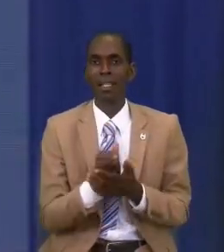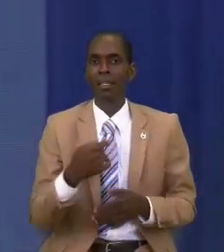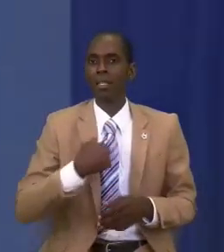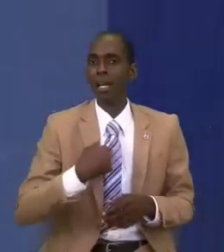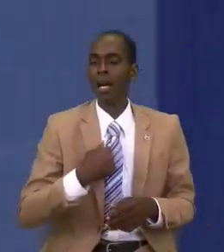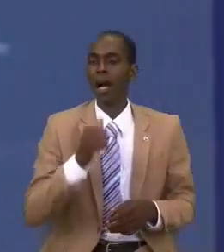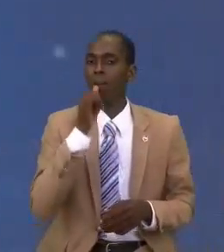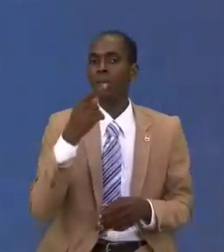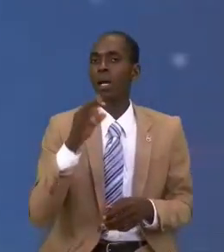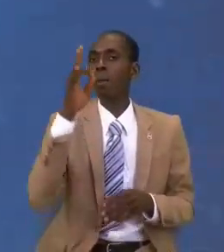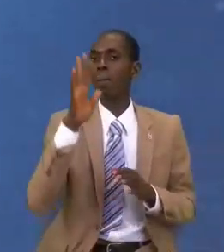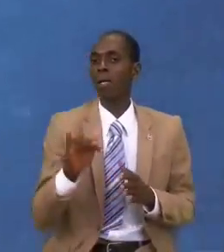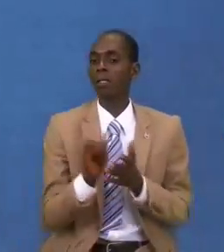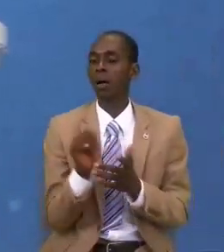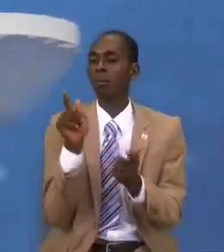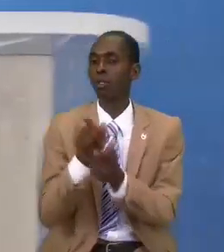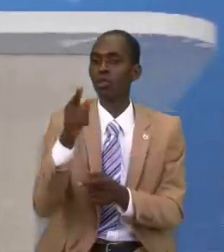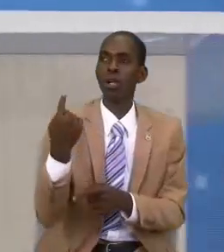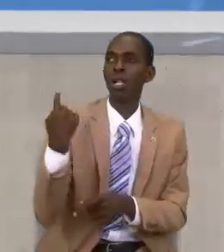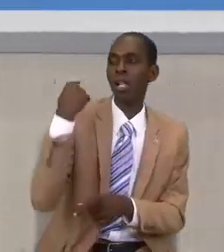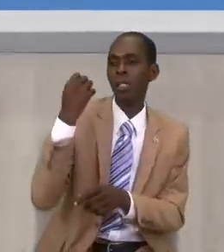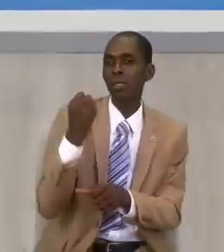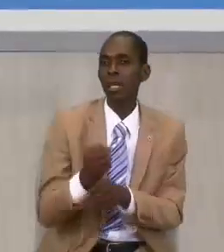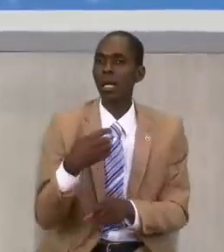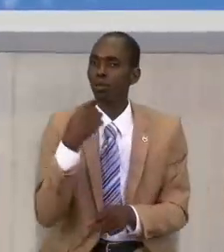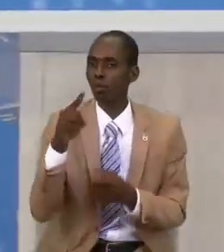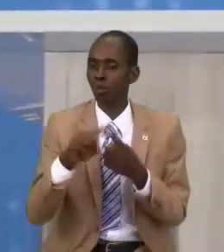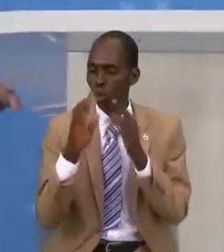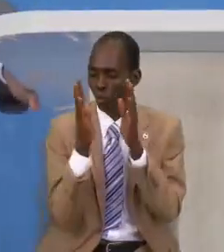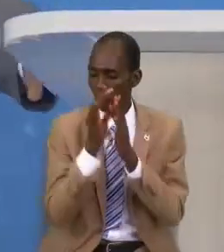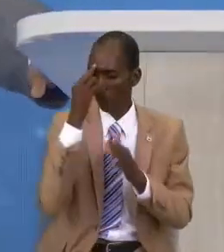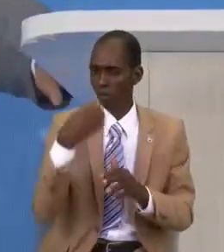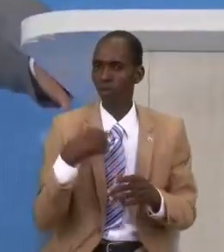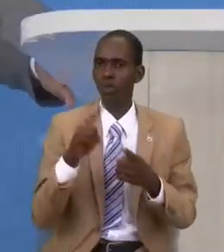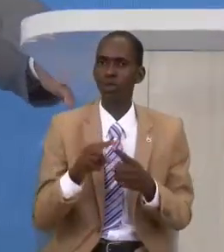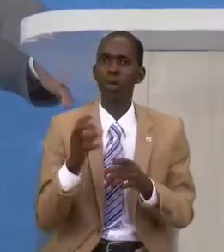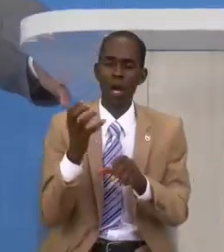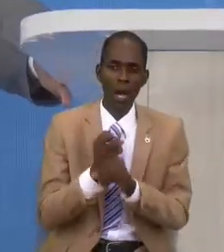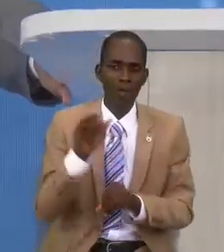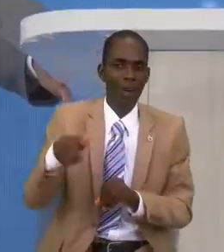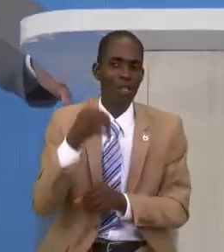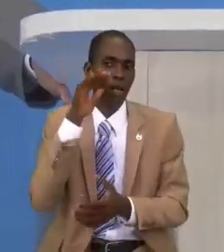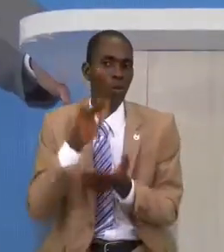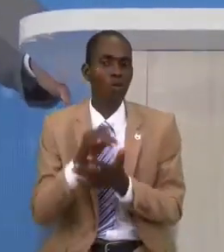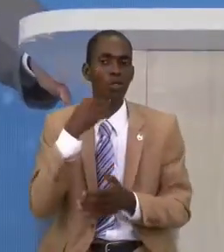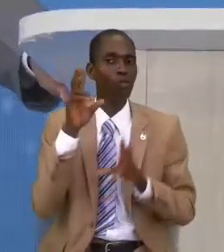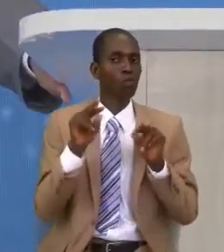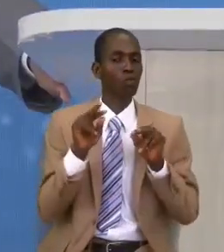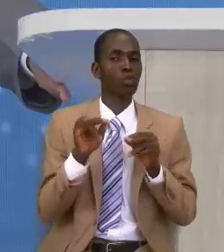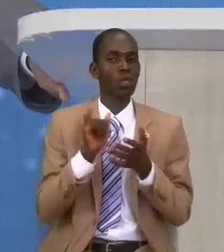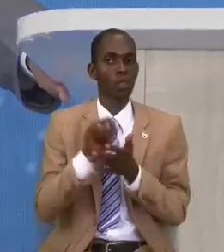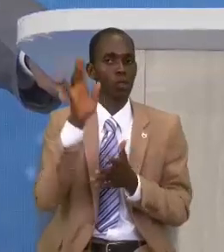told you to pray for me to have another wife, and you said, no, you are going to pray for me, for my wife to come back,